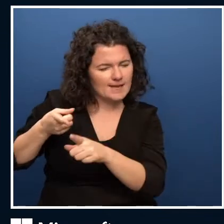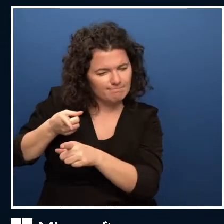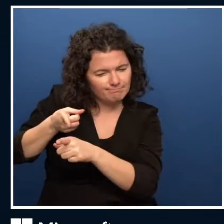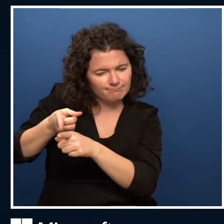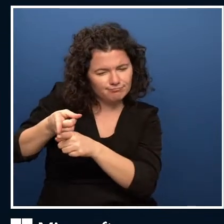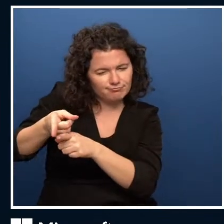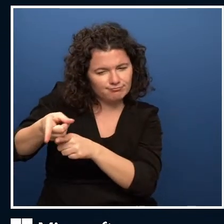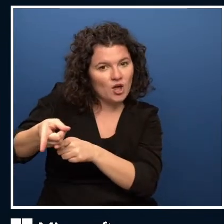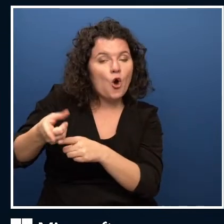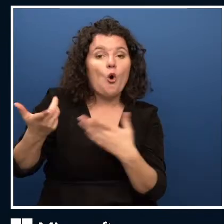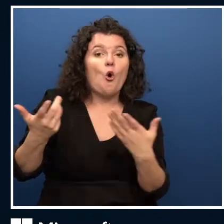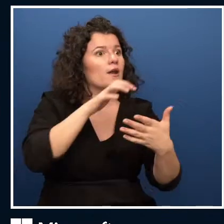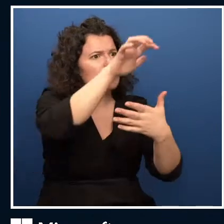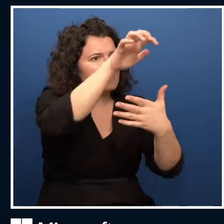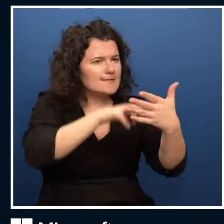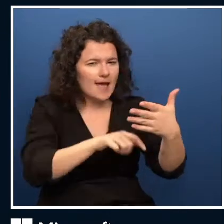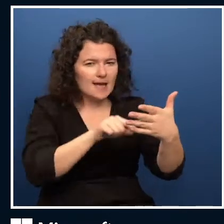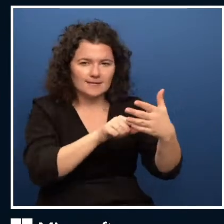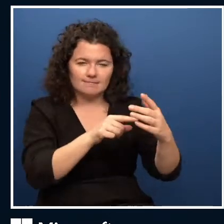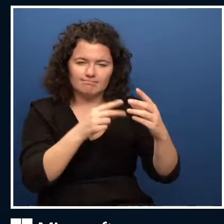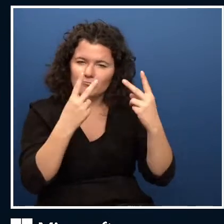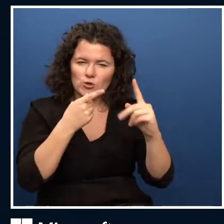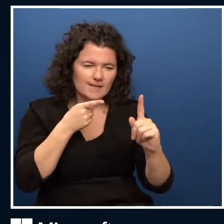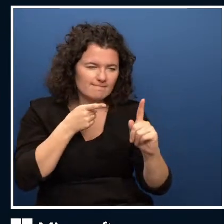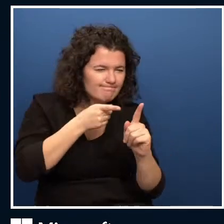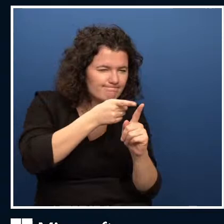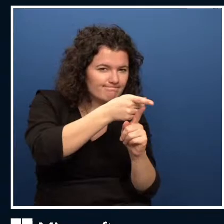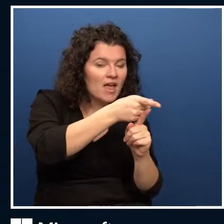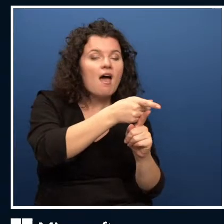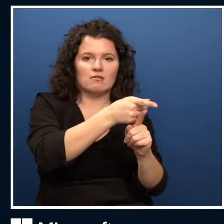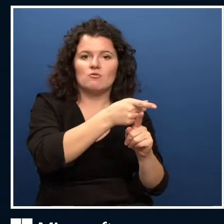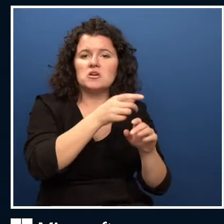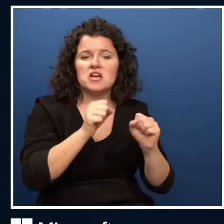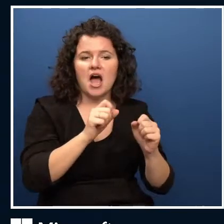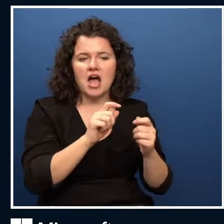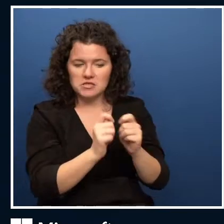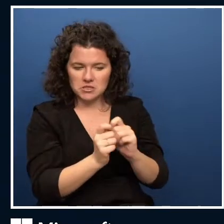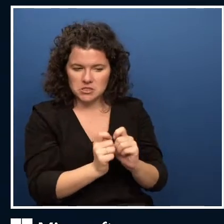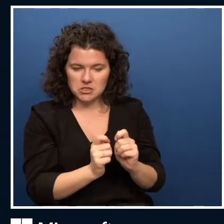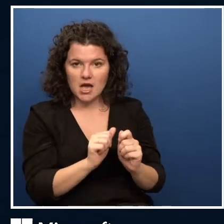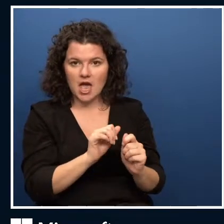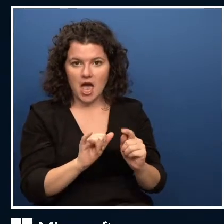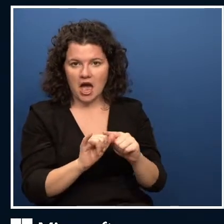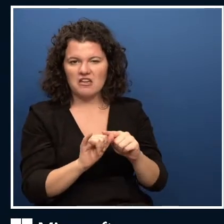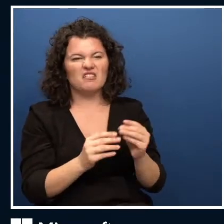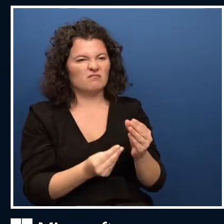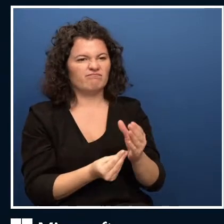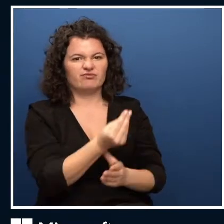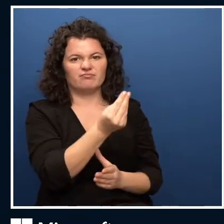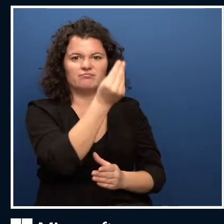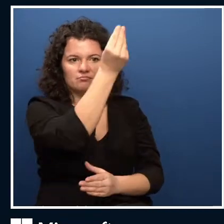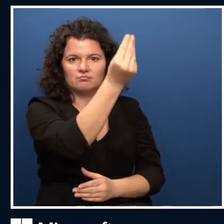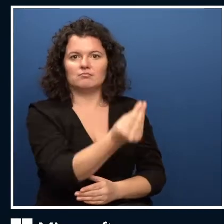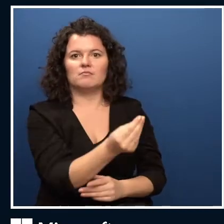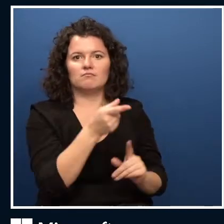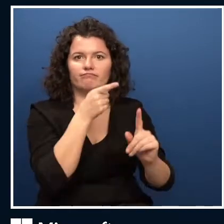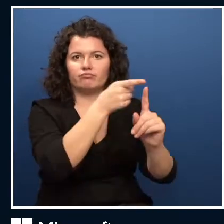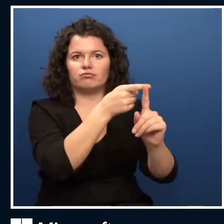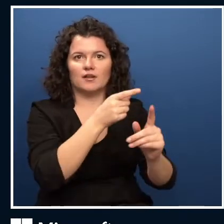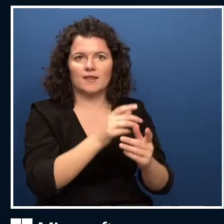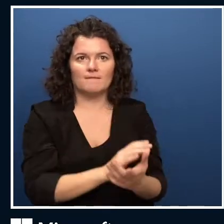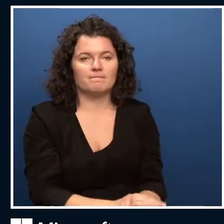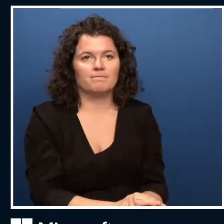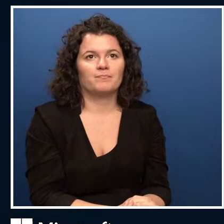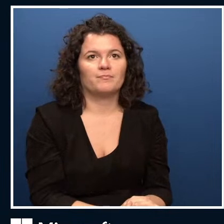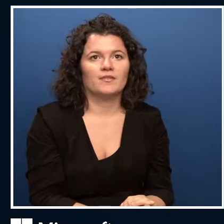on for customers. And of course, it's a way towards AGI, and let's see